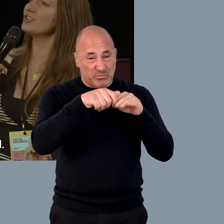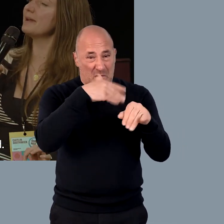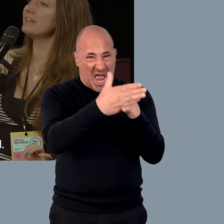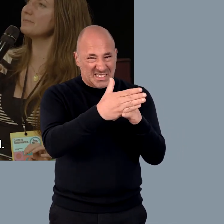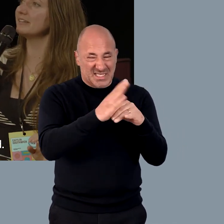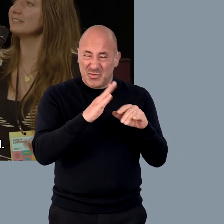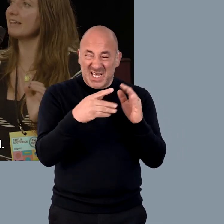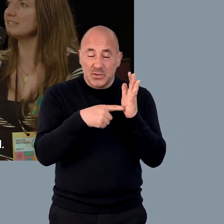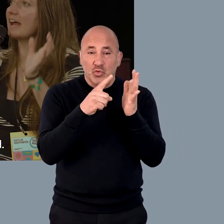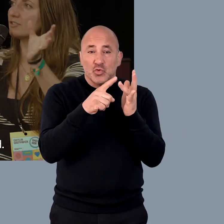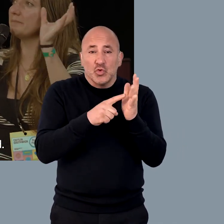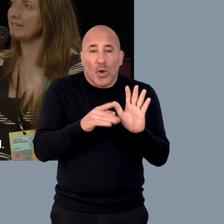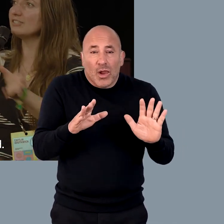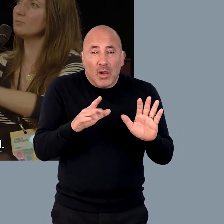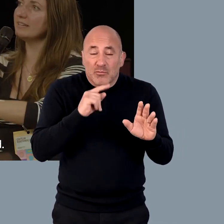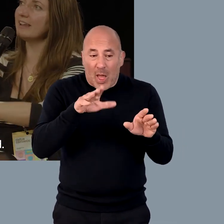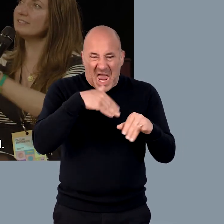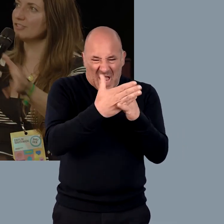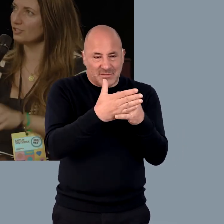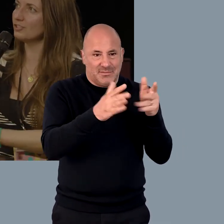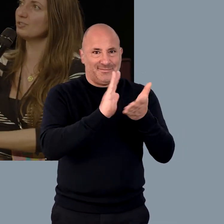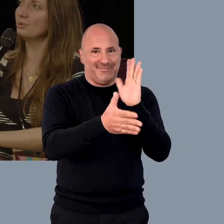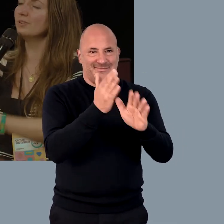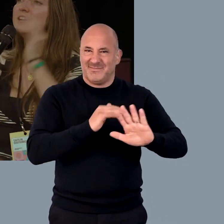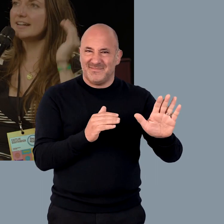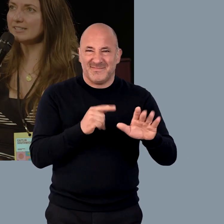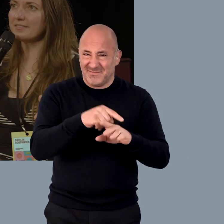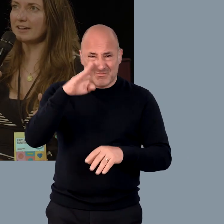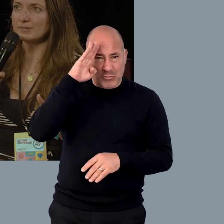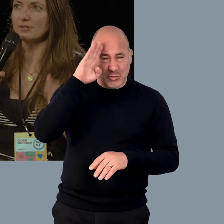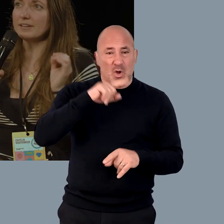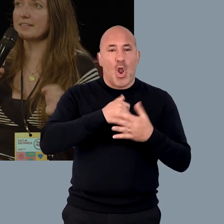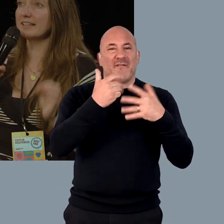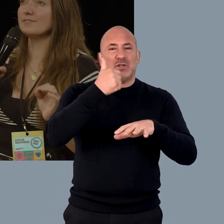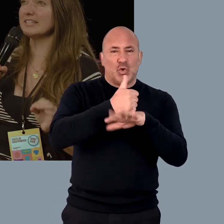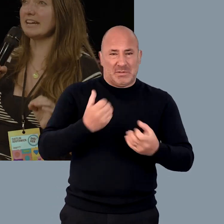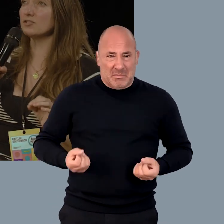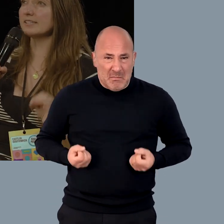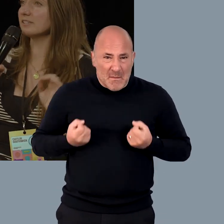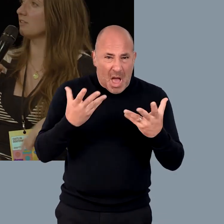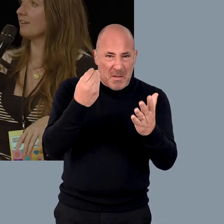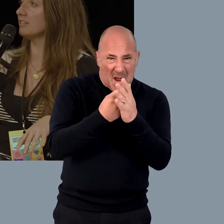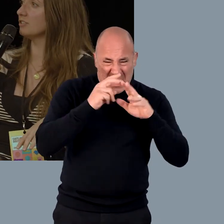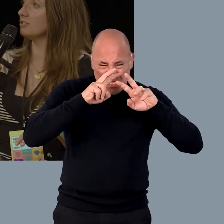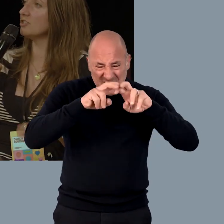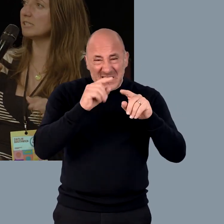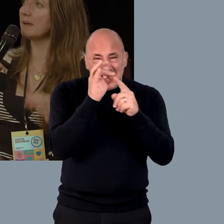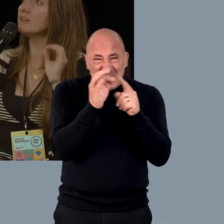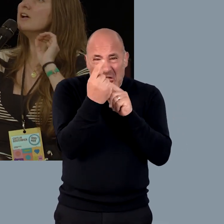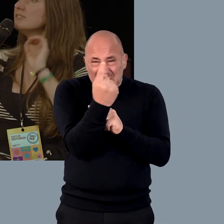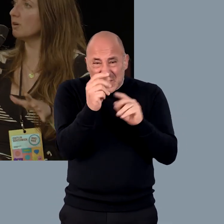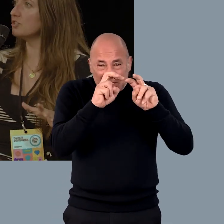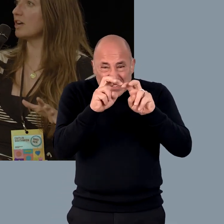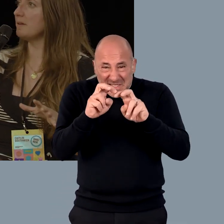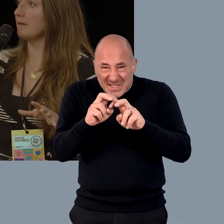spend too much time there because that's actually a means to an end. It's just a tool. It's not the end result. I think that's very dangerous because a lot of institutions